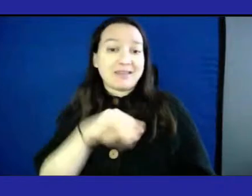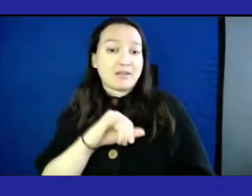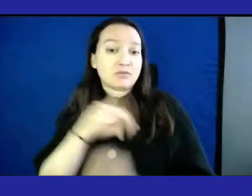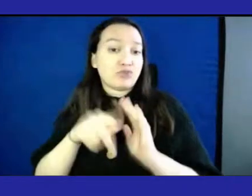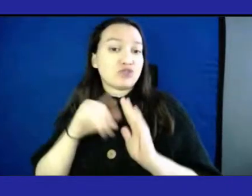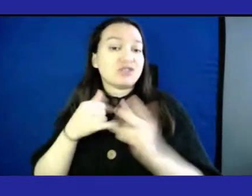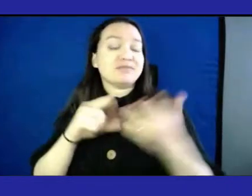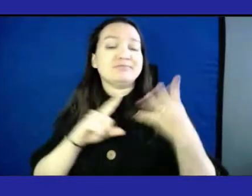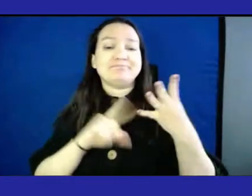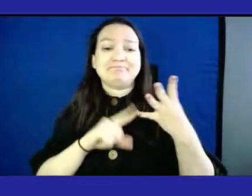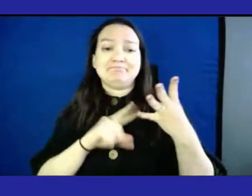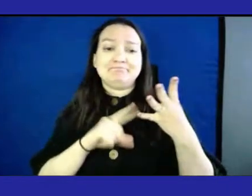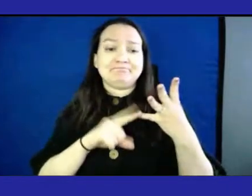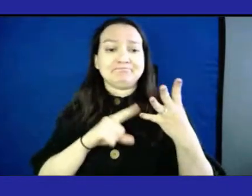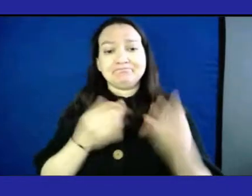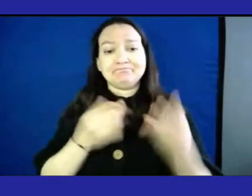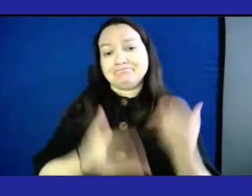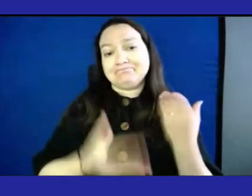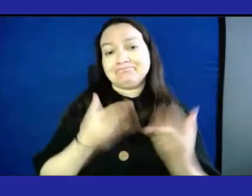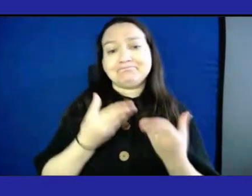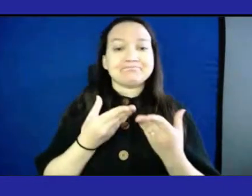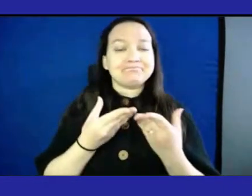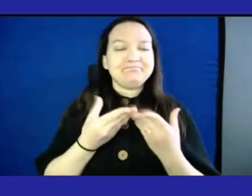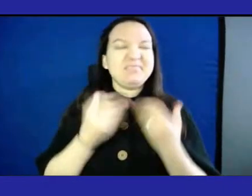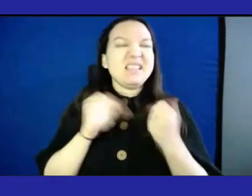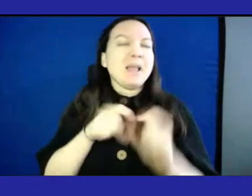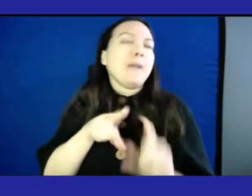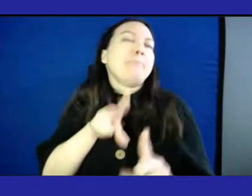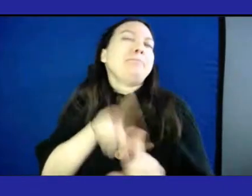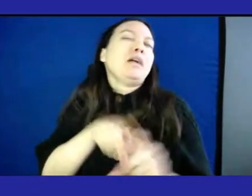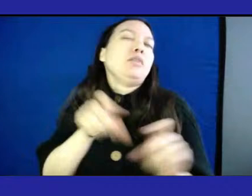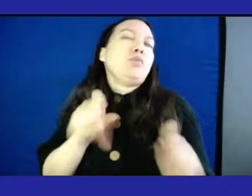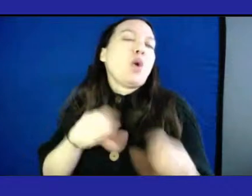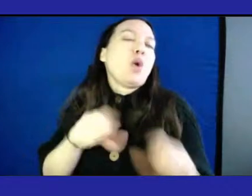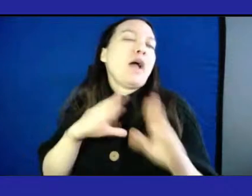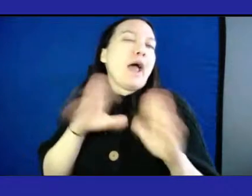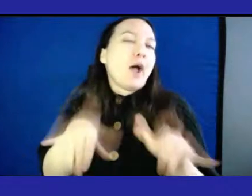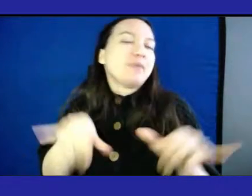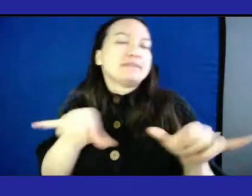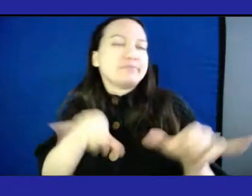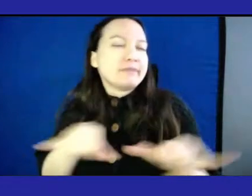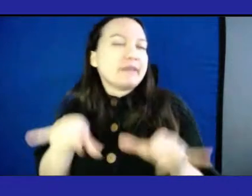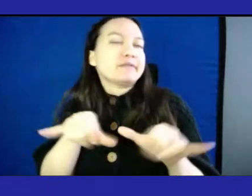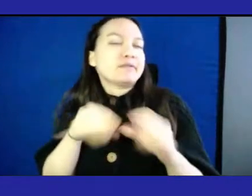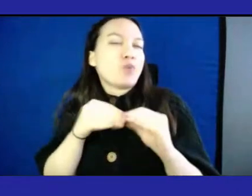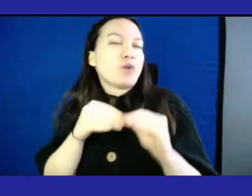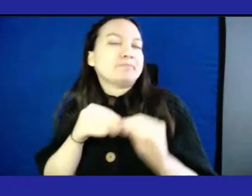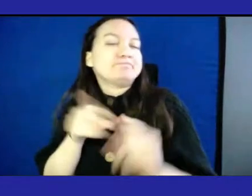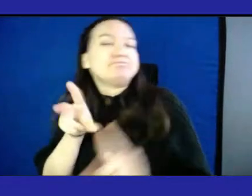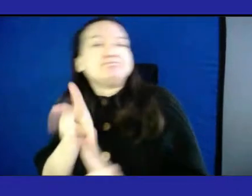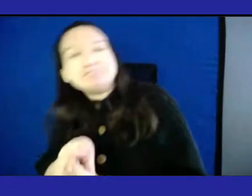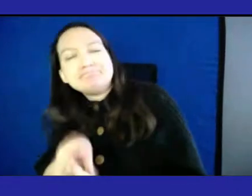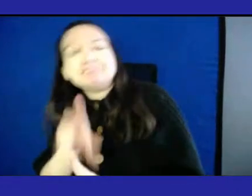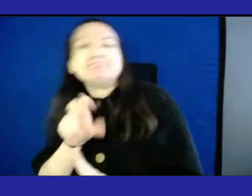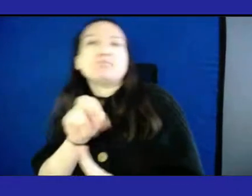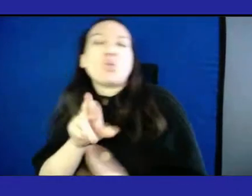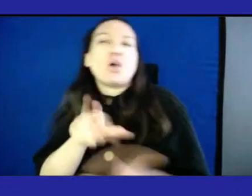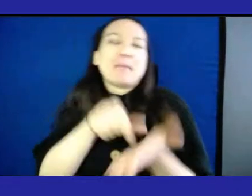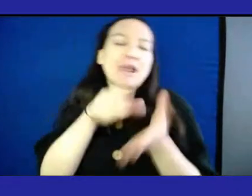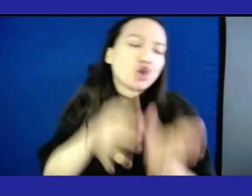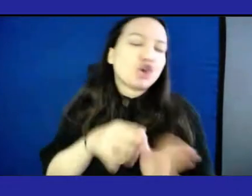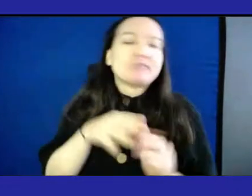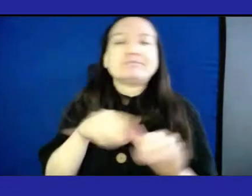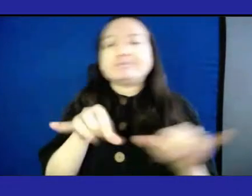that, you know, applicable one. Is housing status more applicable, or, you know, payer status,